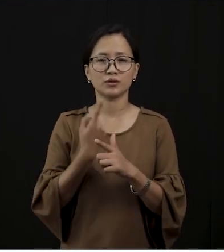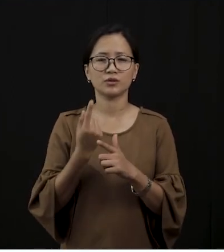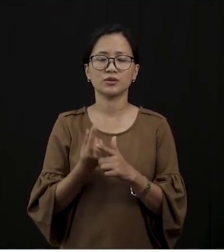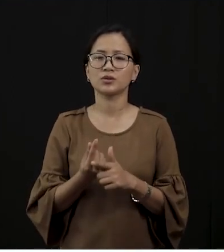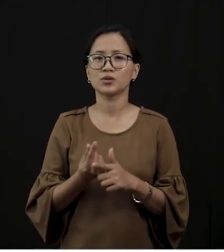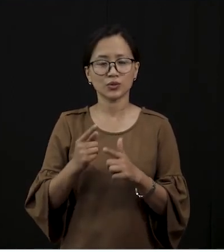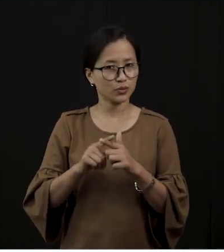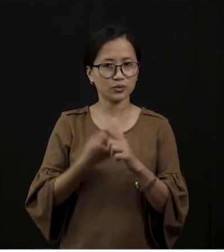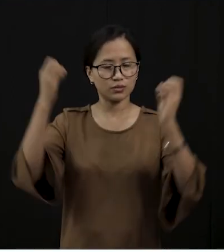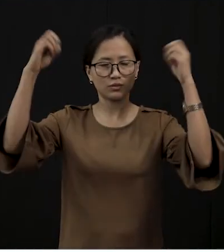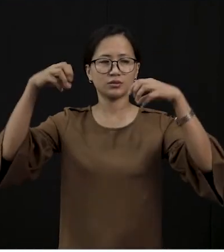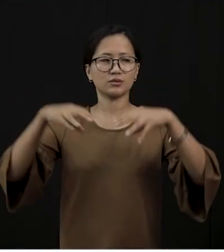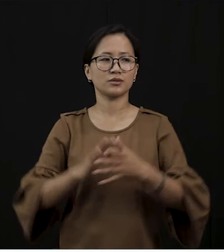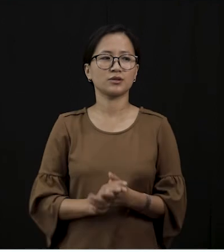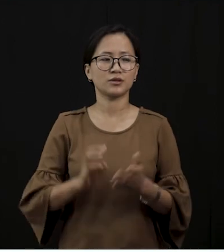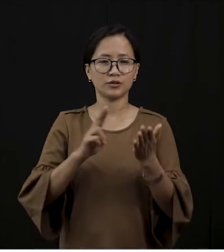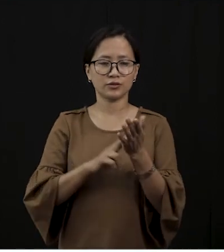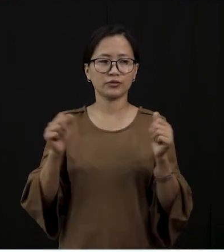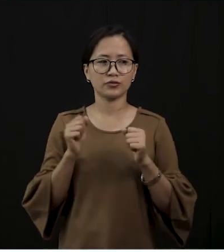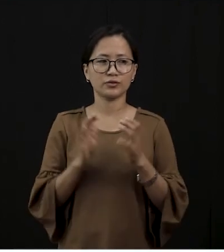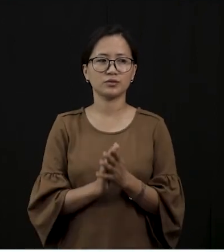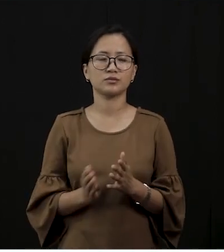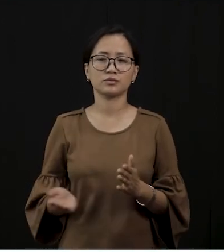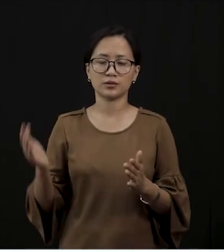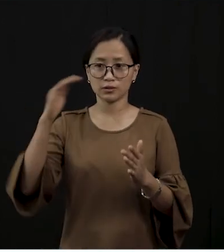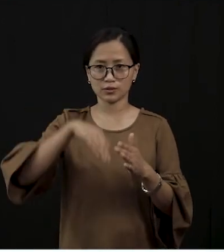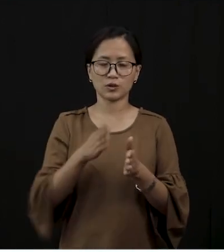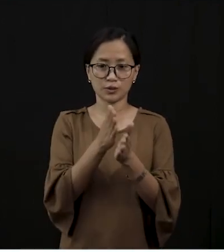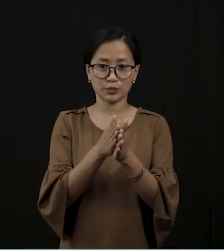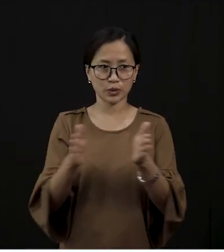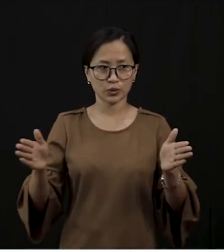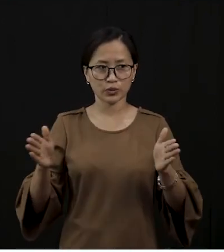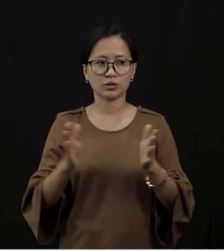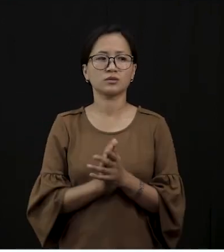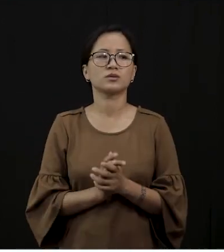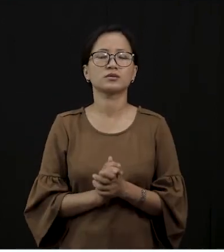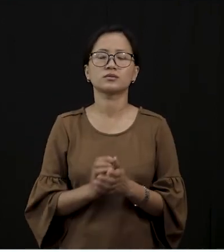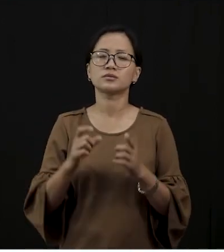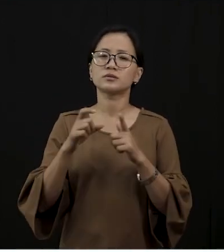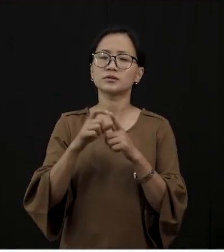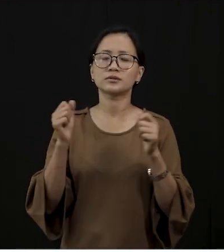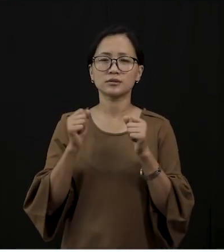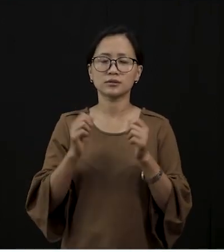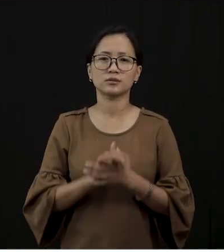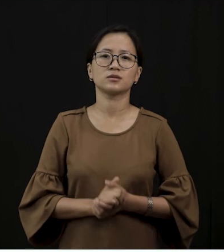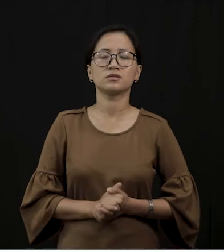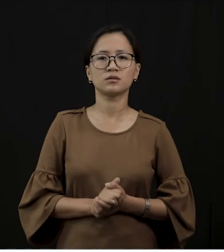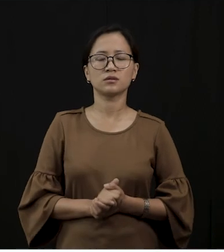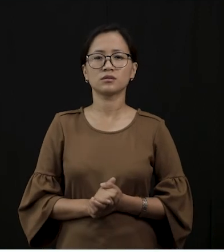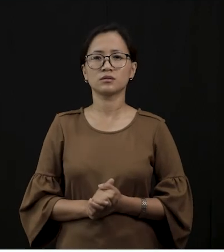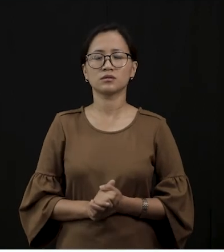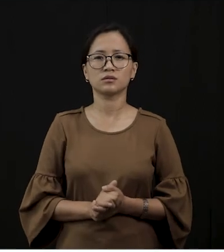November. Then November is in between October and December. November is in between